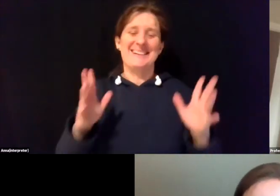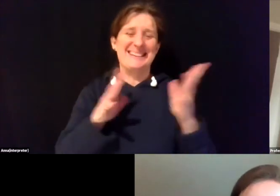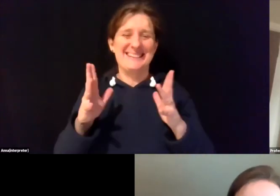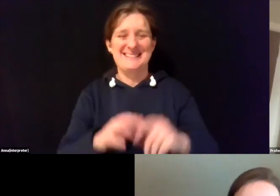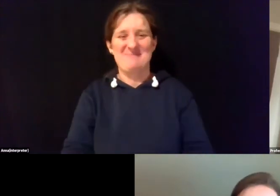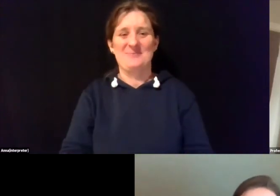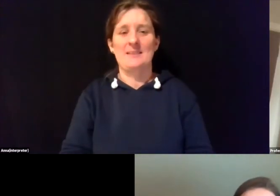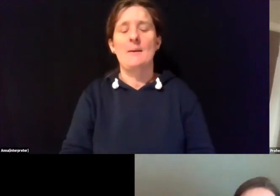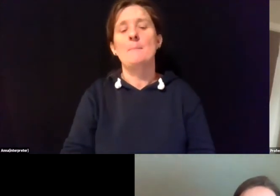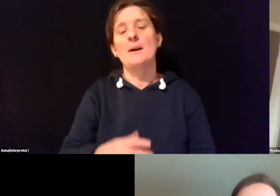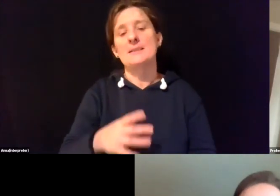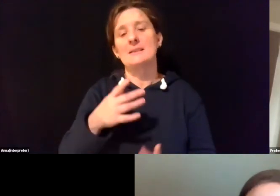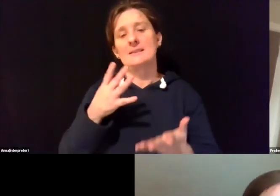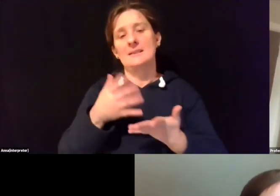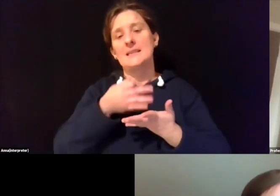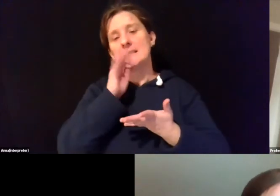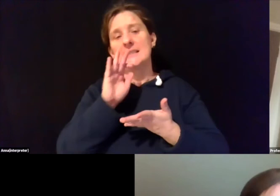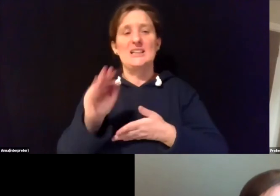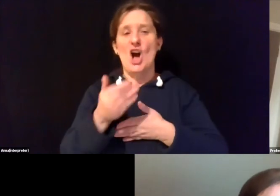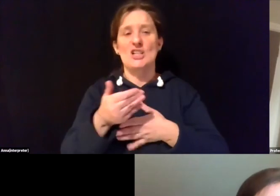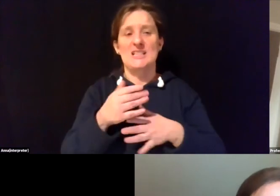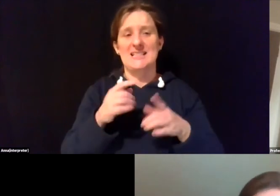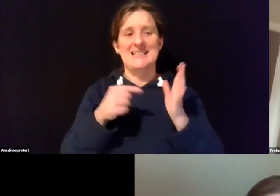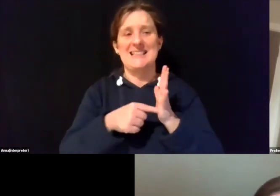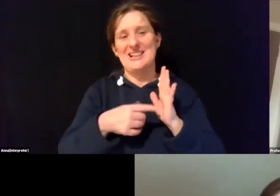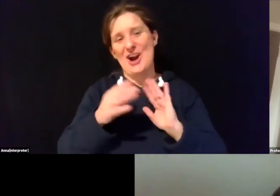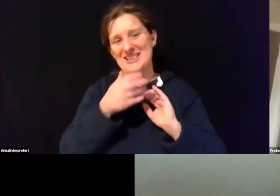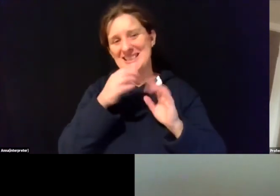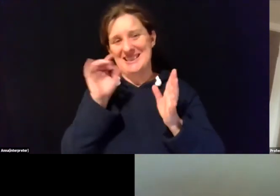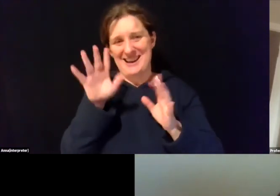Teagarden's star has a name. So that nearby one, we're okay.